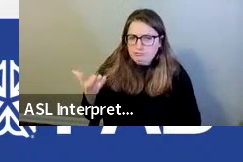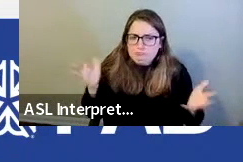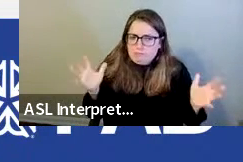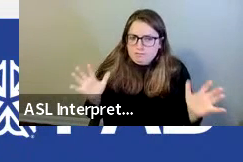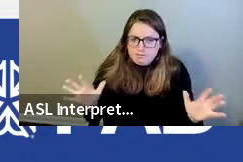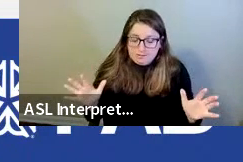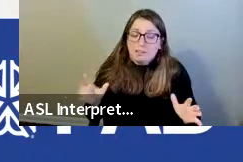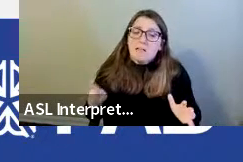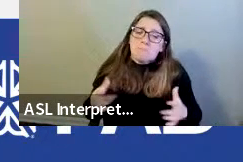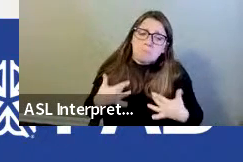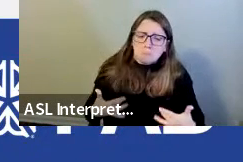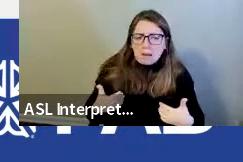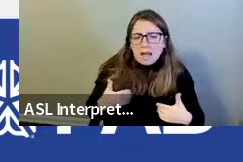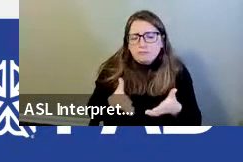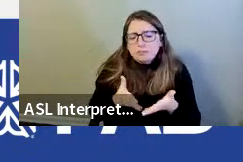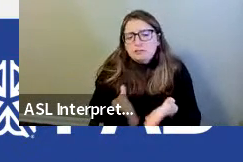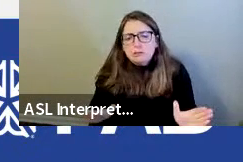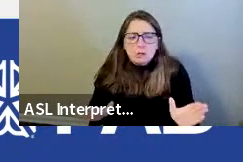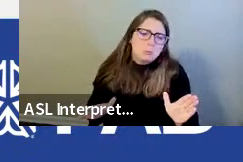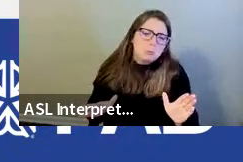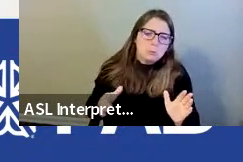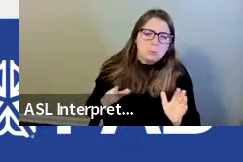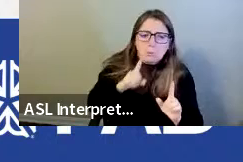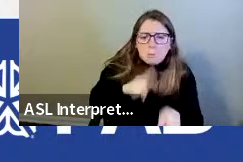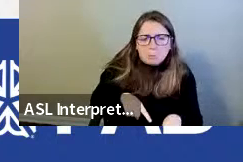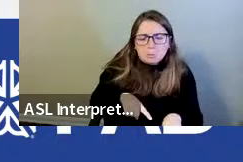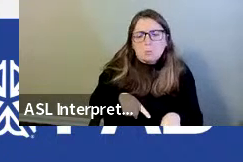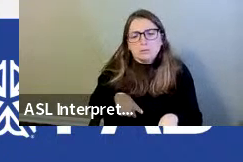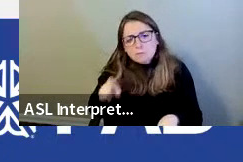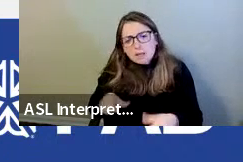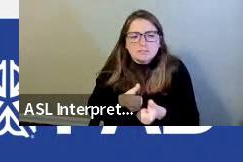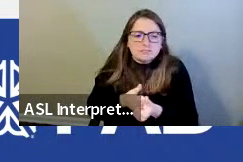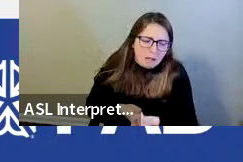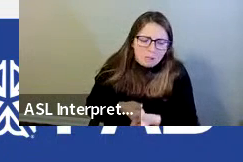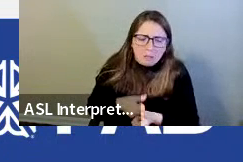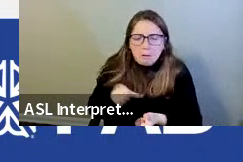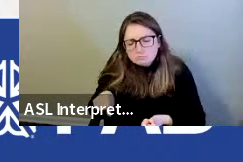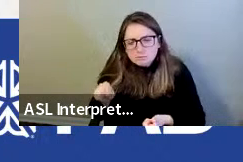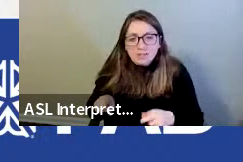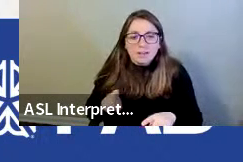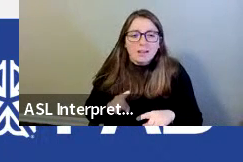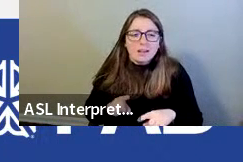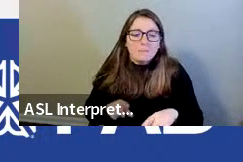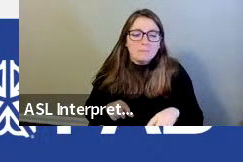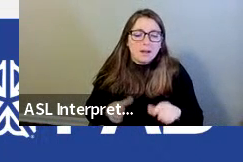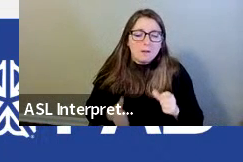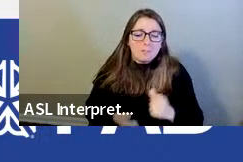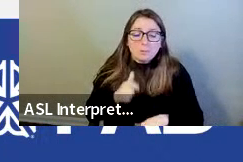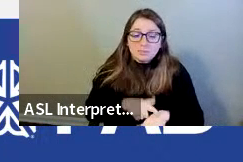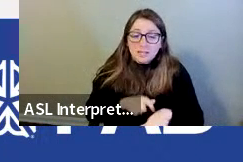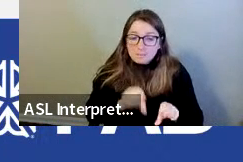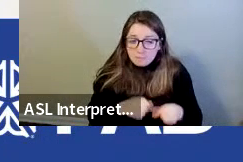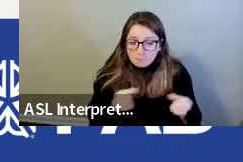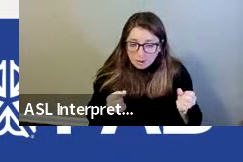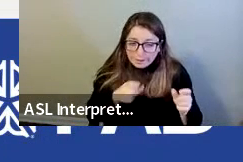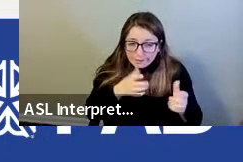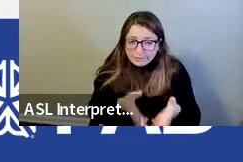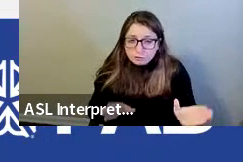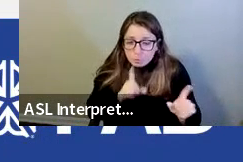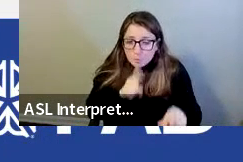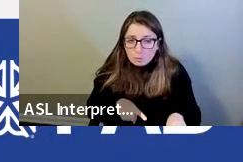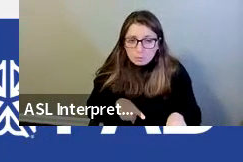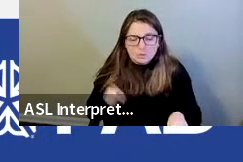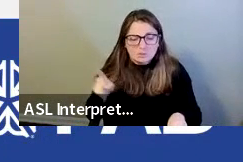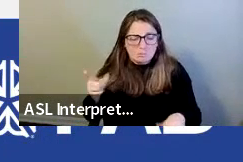they abide by. In fact, some of the most frequently violated general orders, I would say, are of